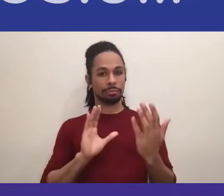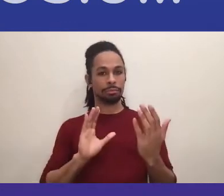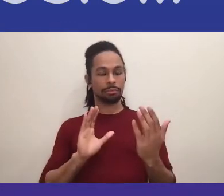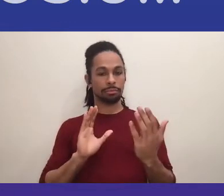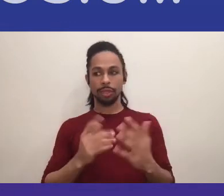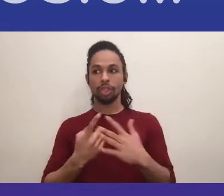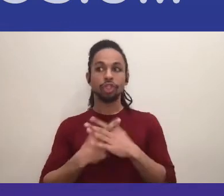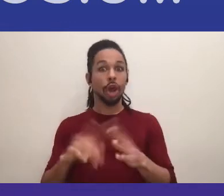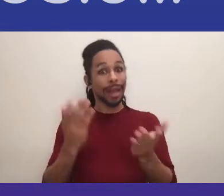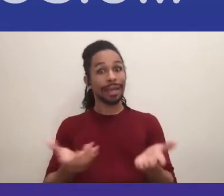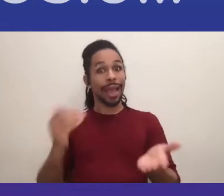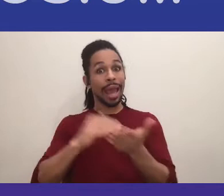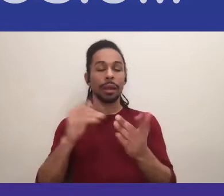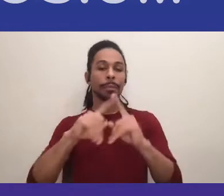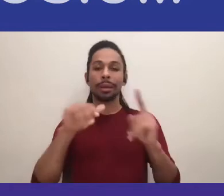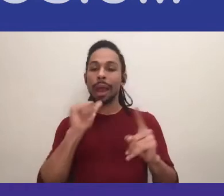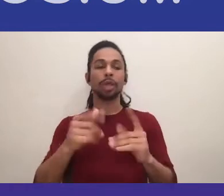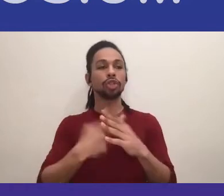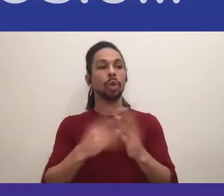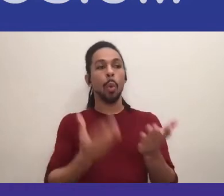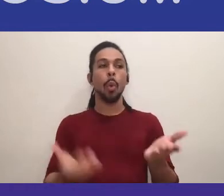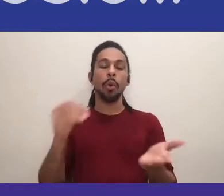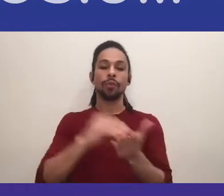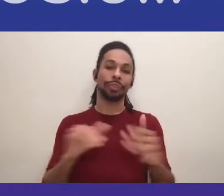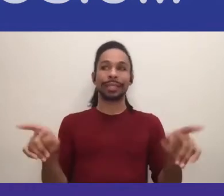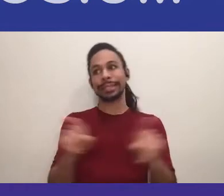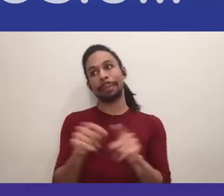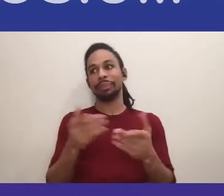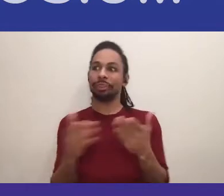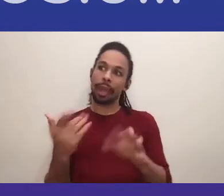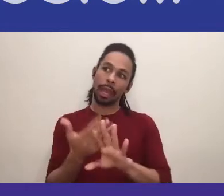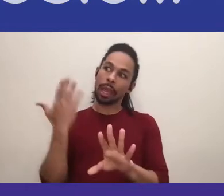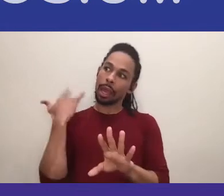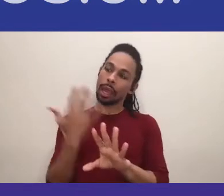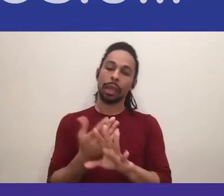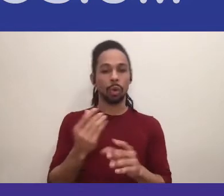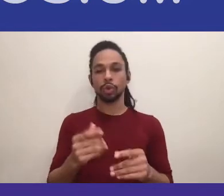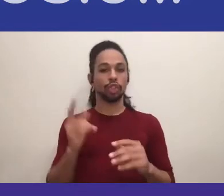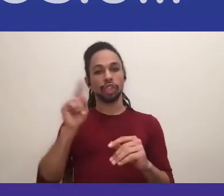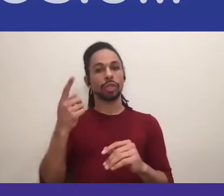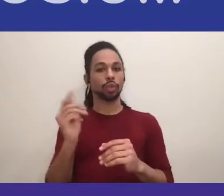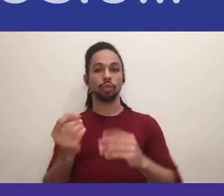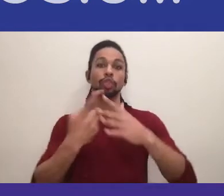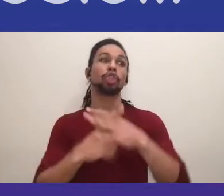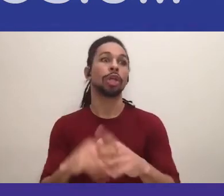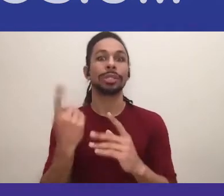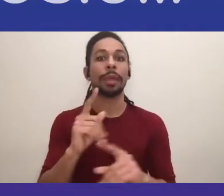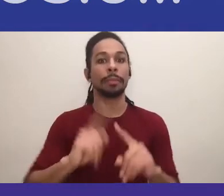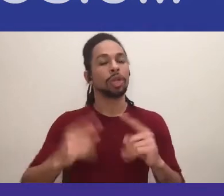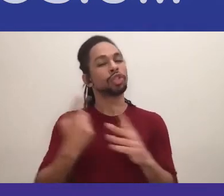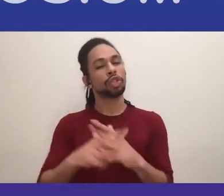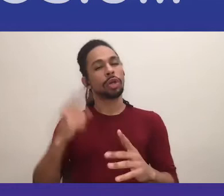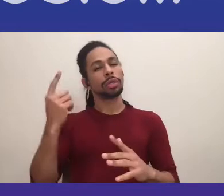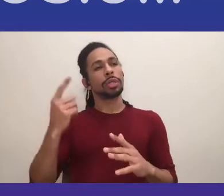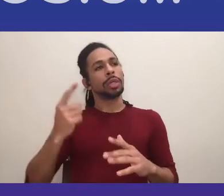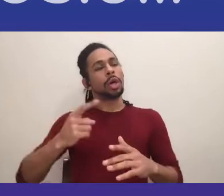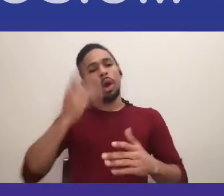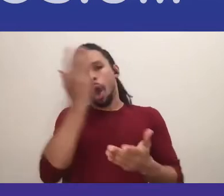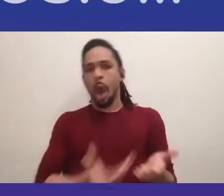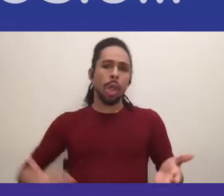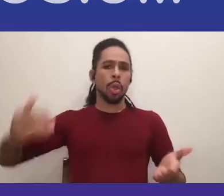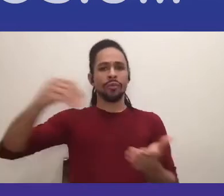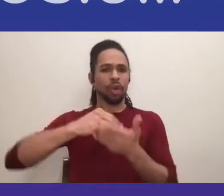but not just starting again to start something, but starting in a whole new aesthetic and a whole new like